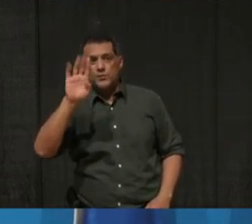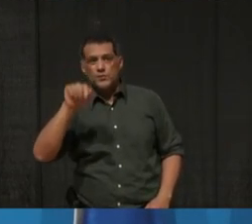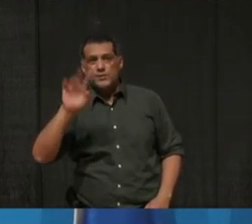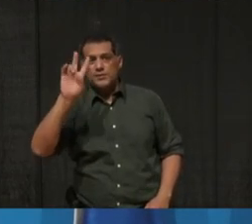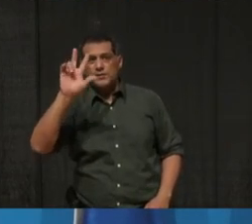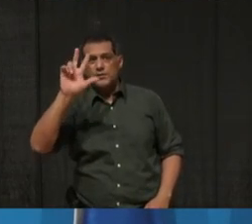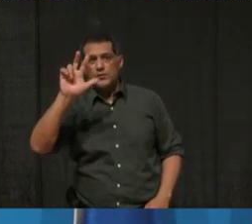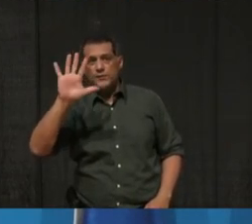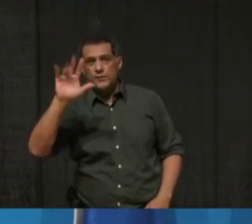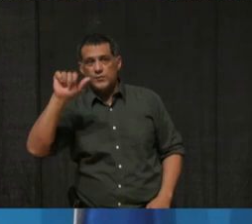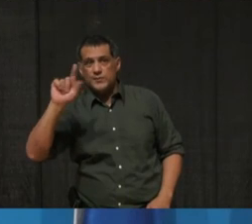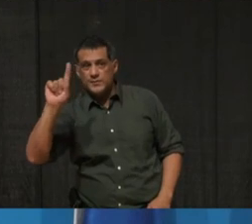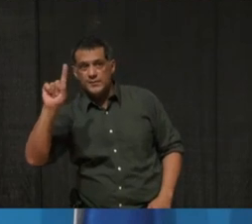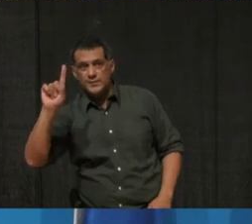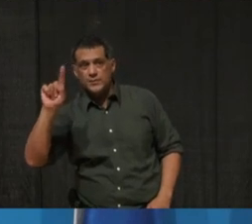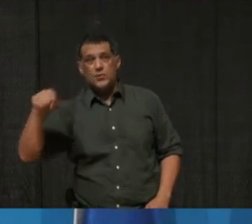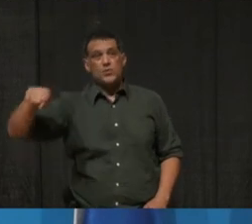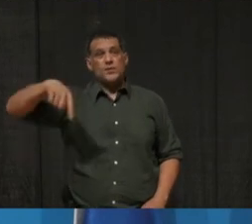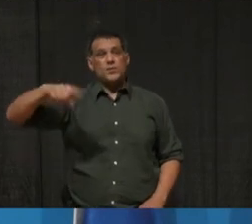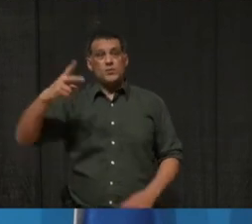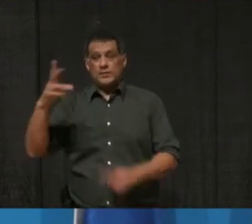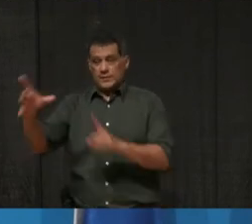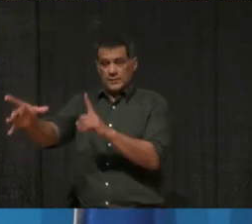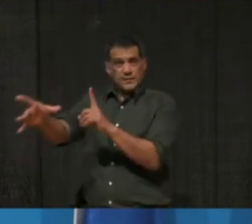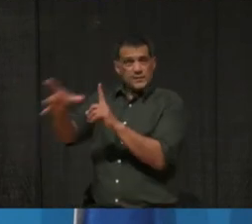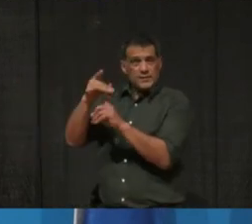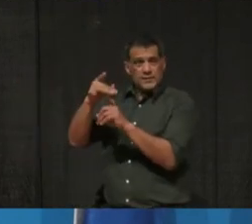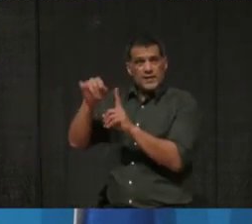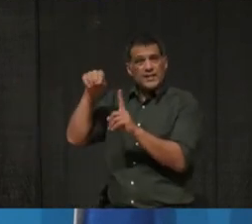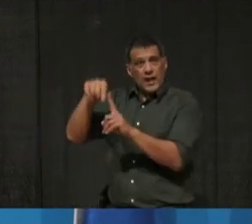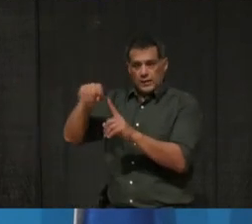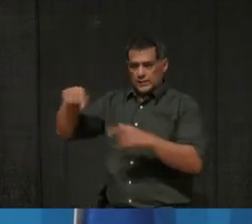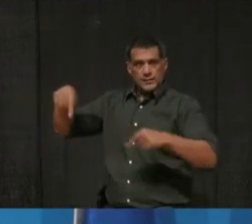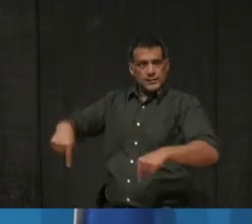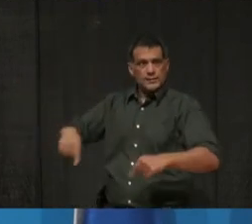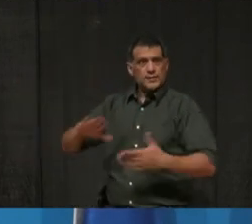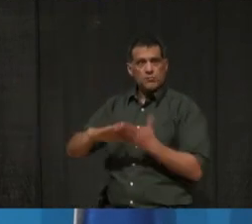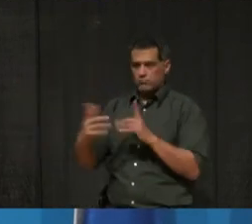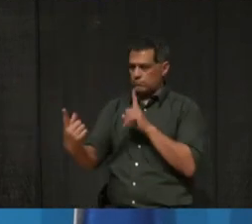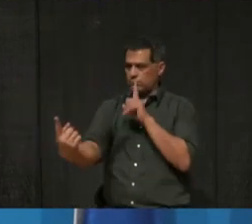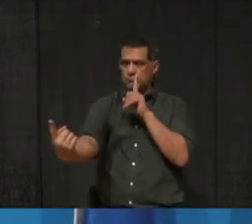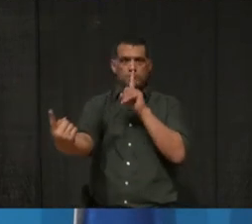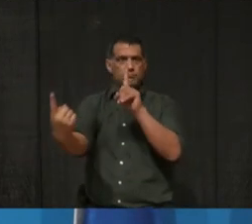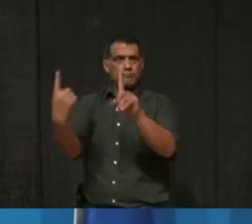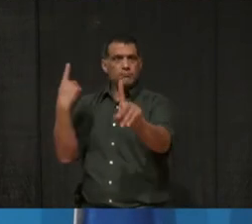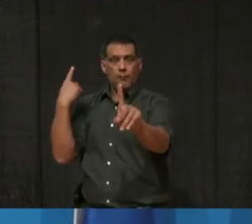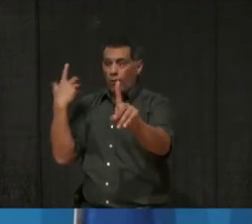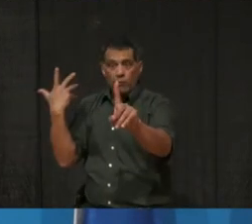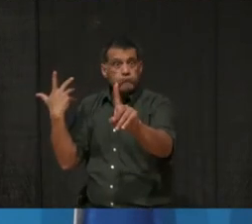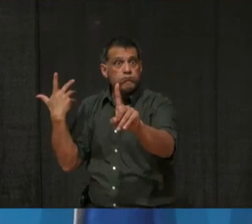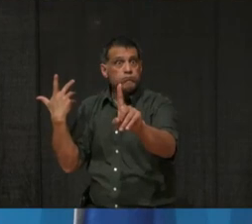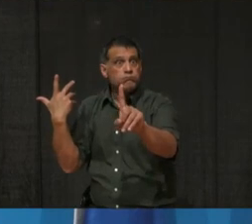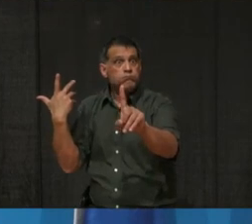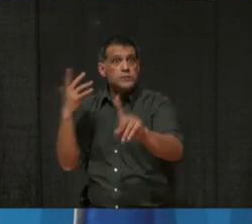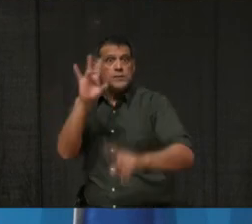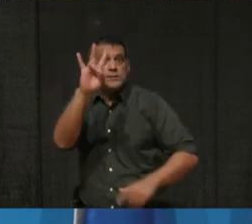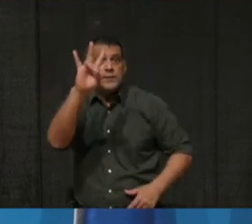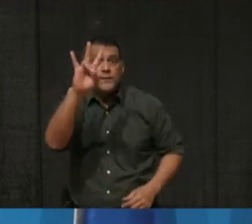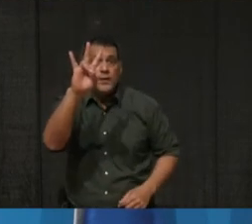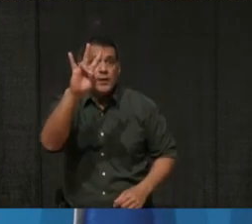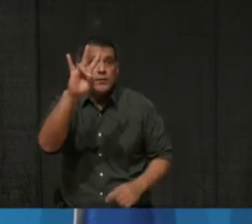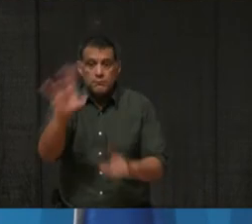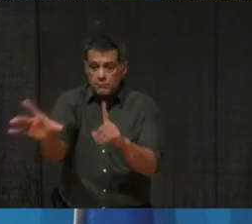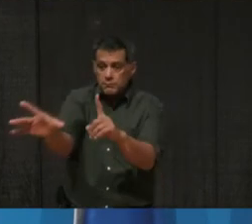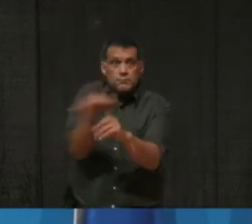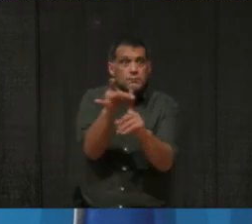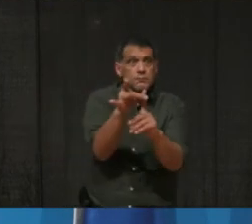our community, were both acquired in the community, have been acquired in the community, not both, because there's seven of them altogether, but all of our cases have been acquired in the